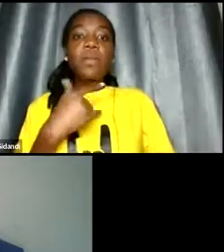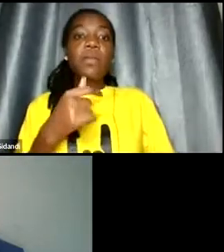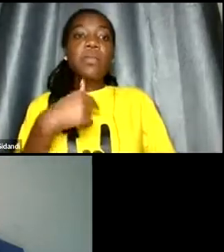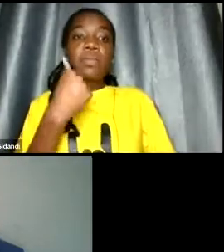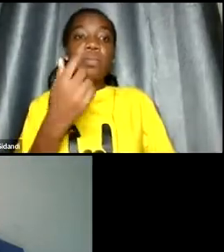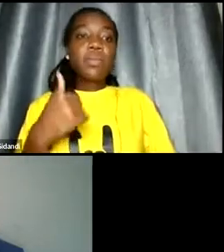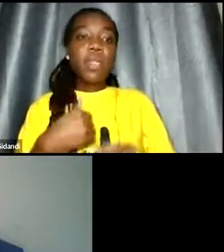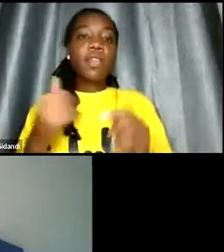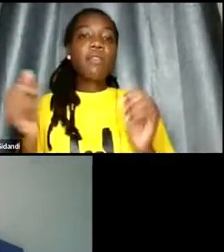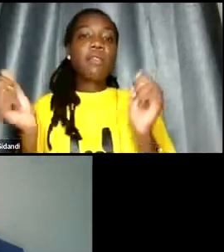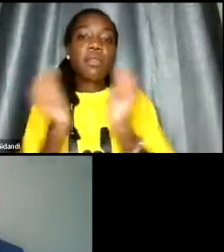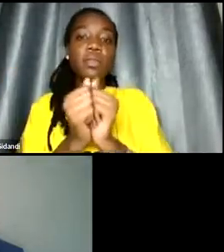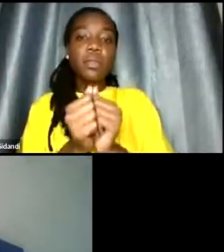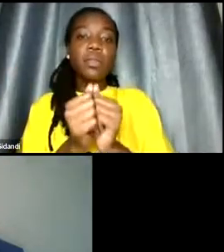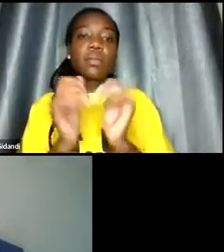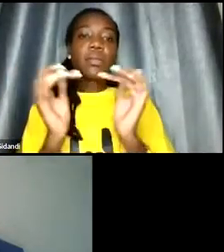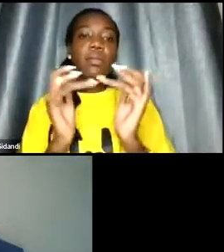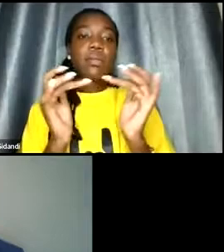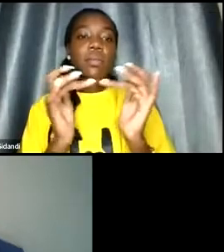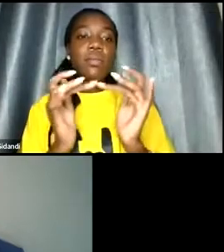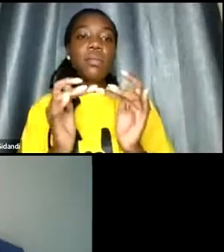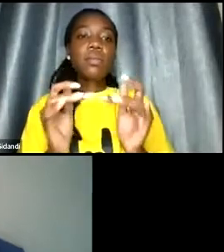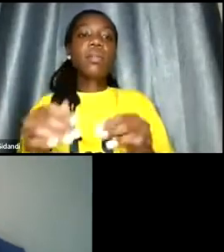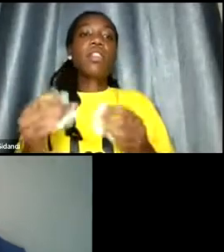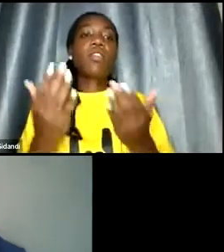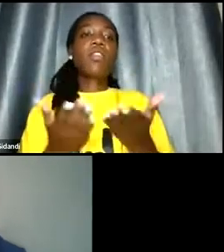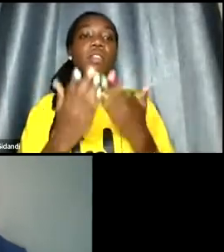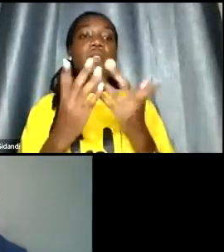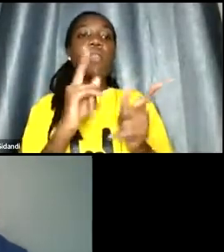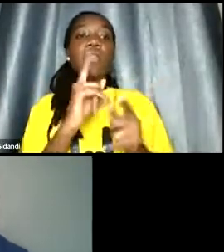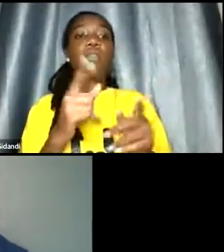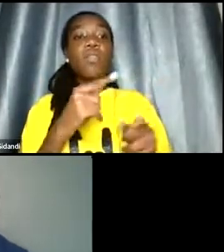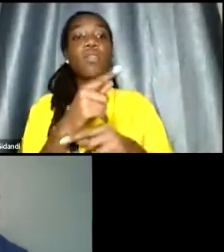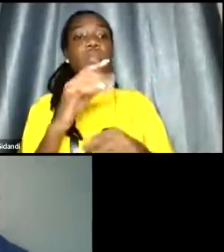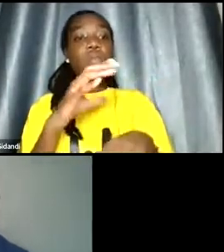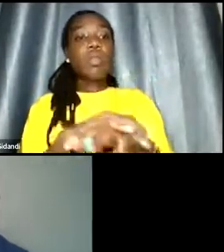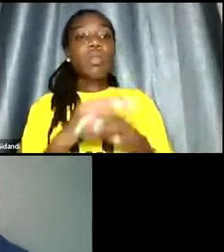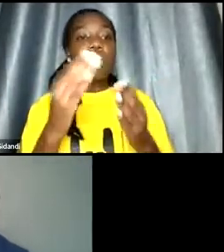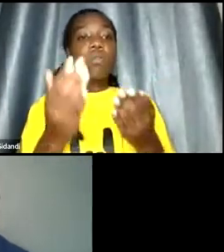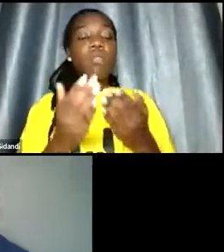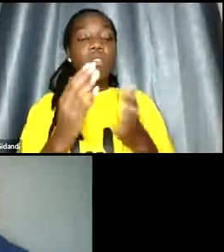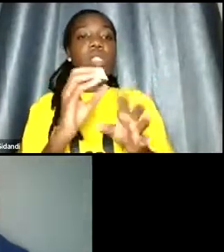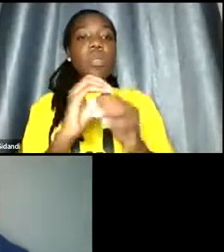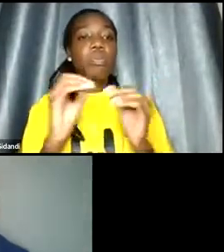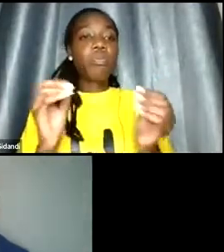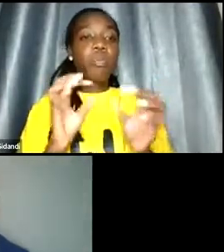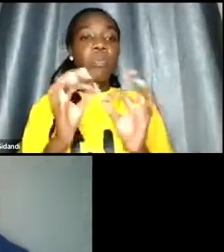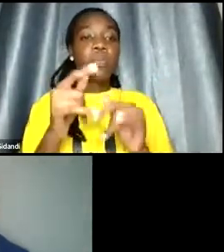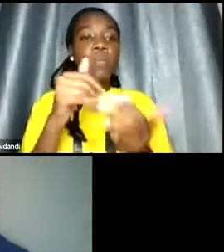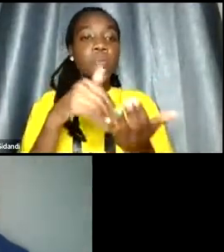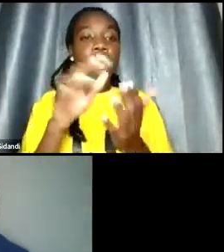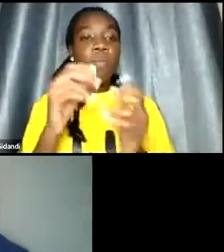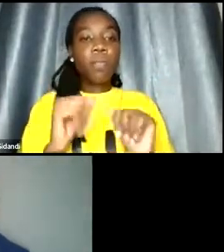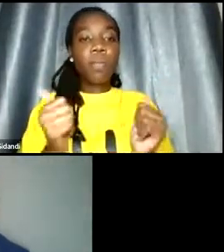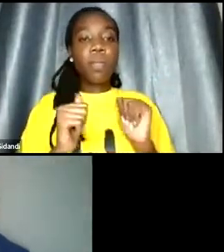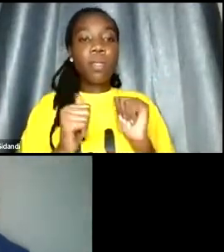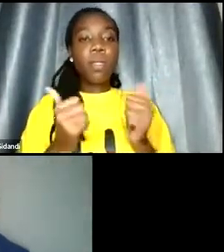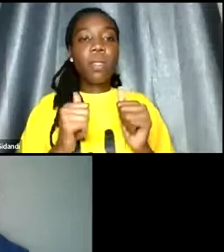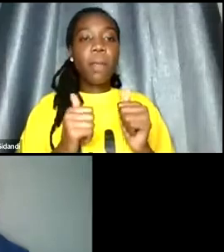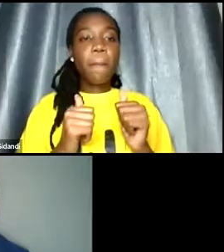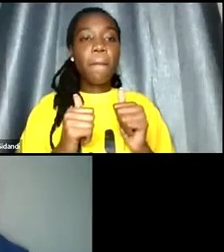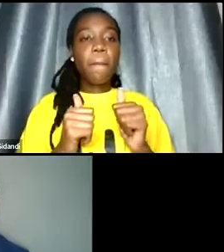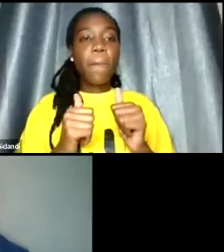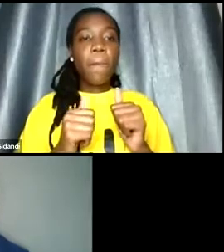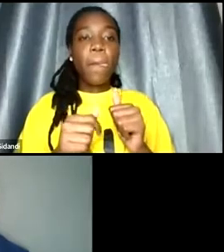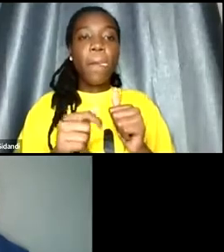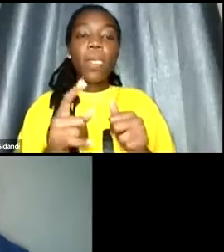emails on the offer by Pathway Solutions. So you certainly may not get an opportunity to win if you haven't sent it already